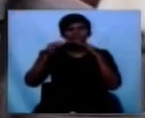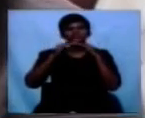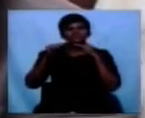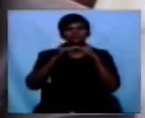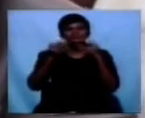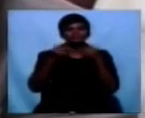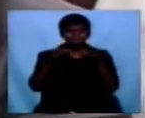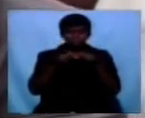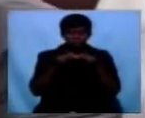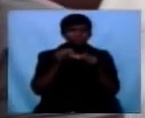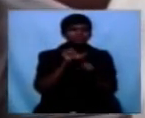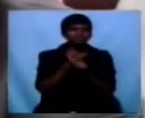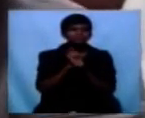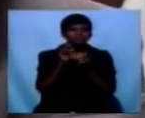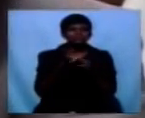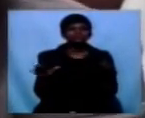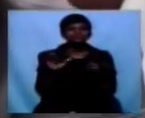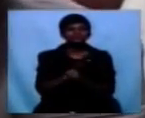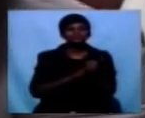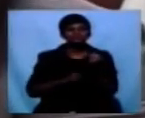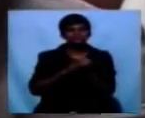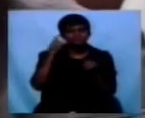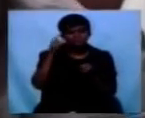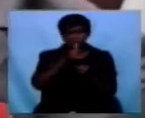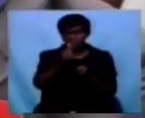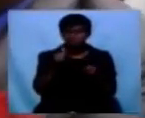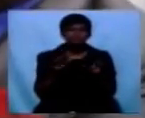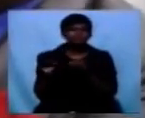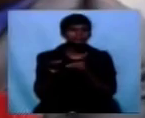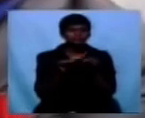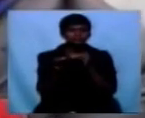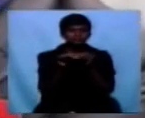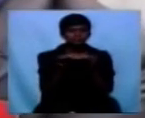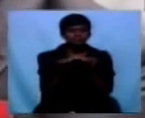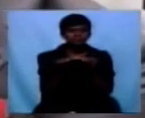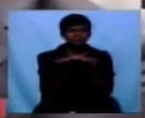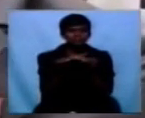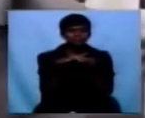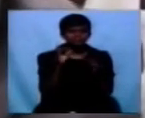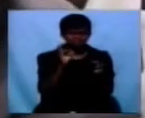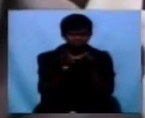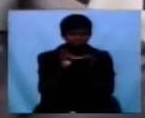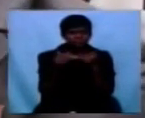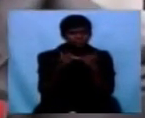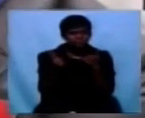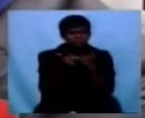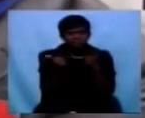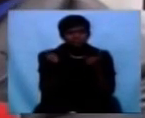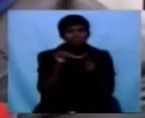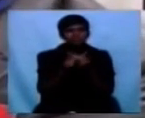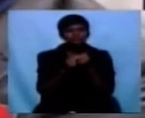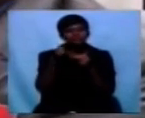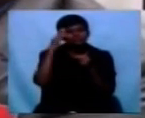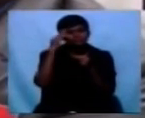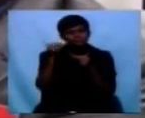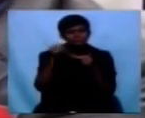have given the staff the maximum support for them to move. And then if there will be any inertia, that's why